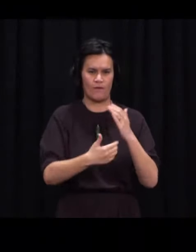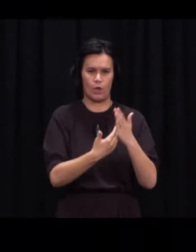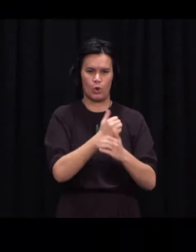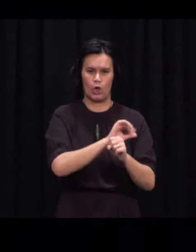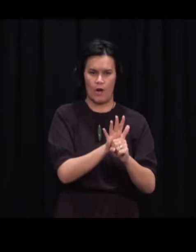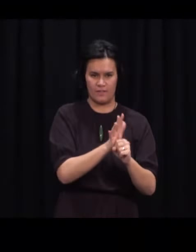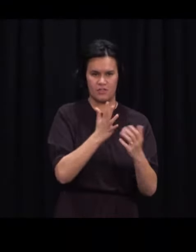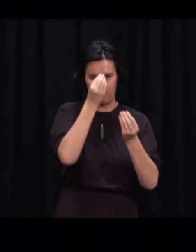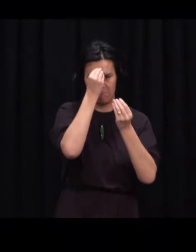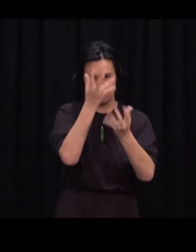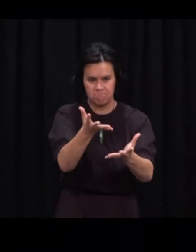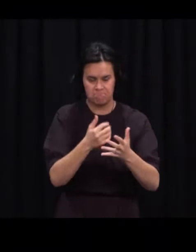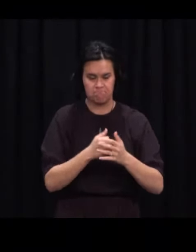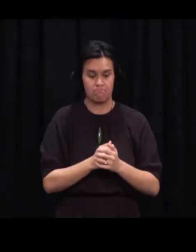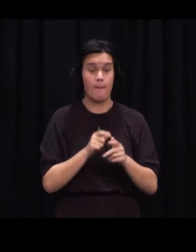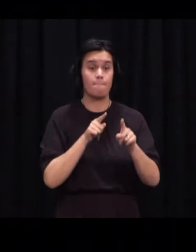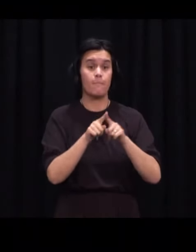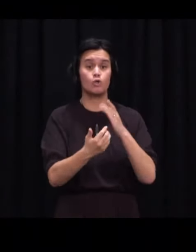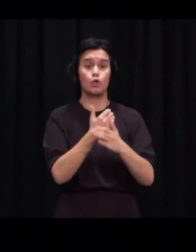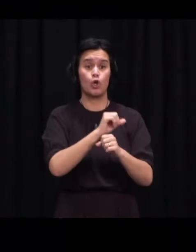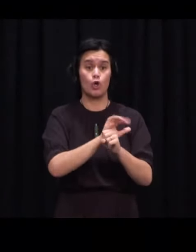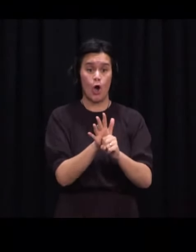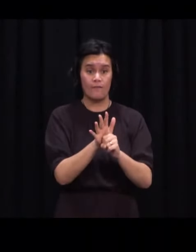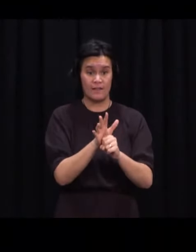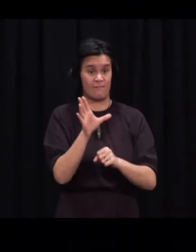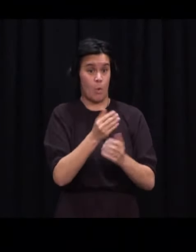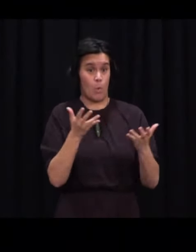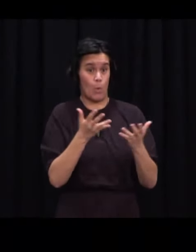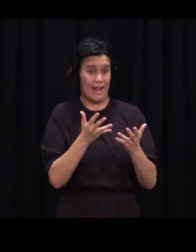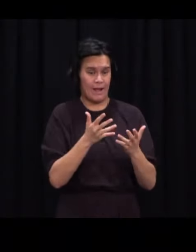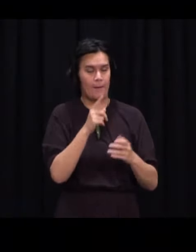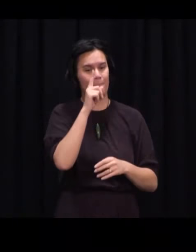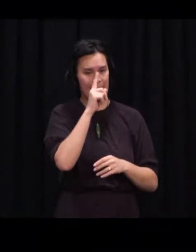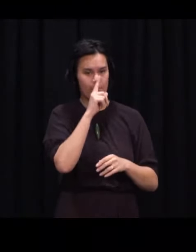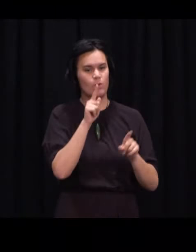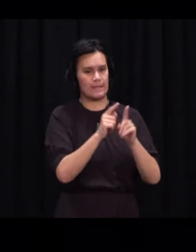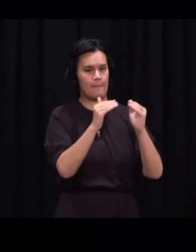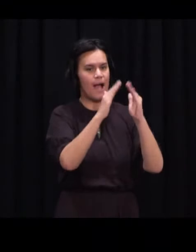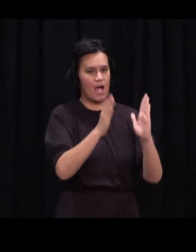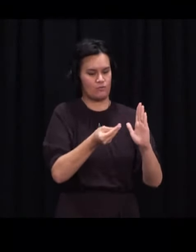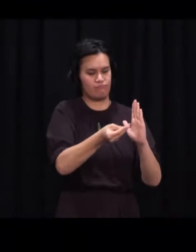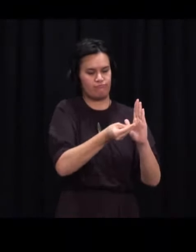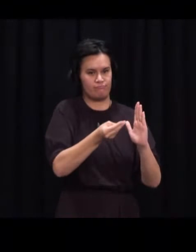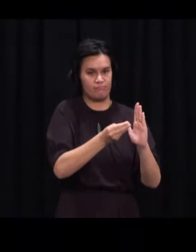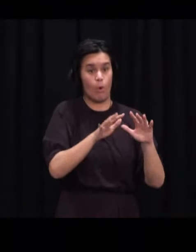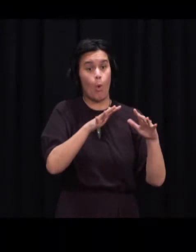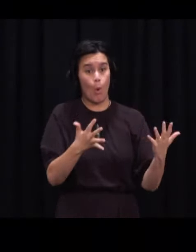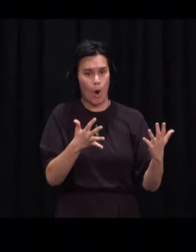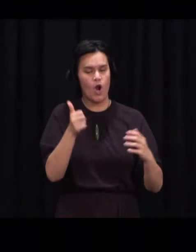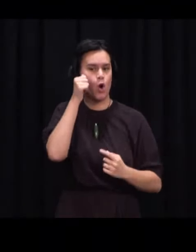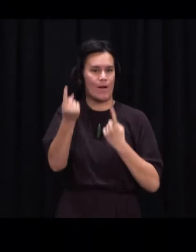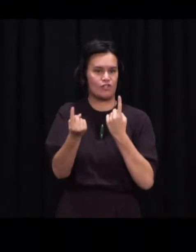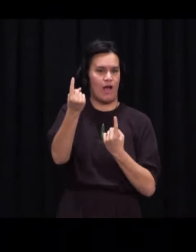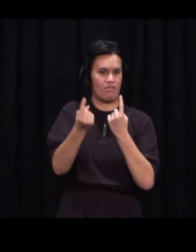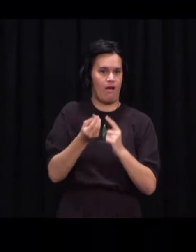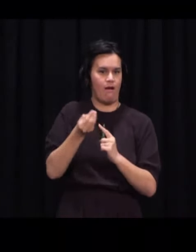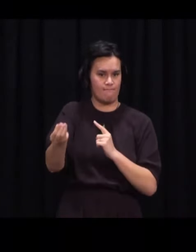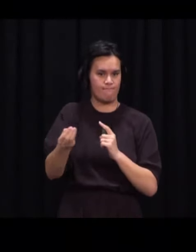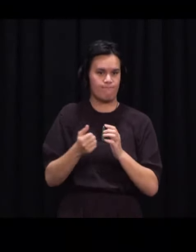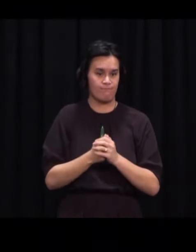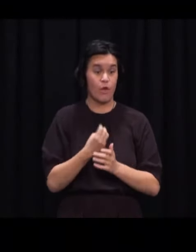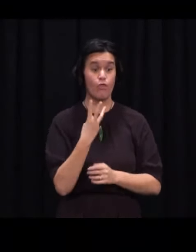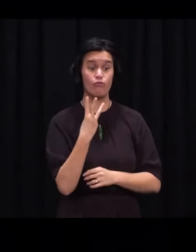the majority are household or known contacts. 5 are unlinked. 3 of these, though, are within one family, and